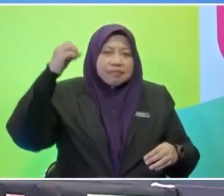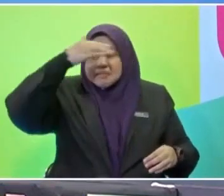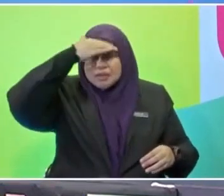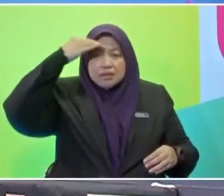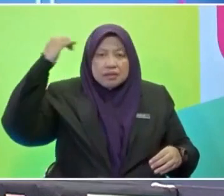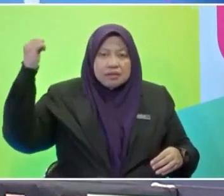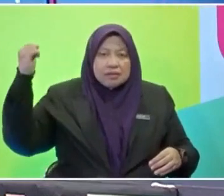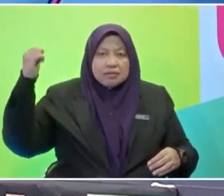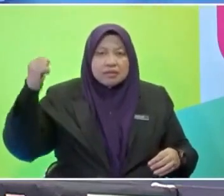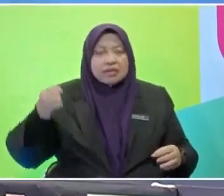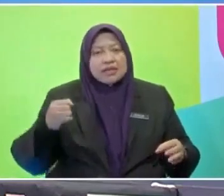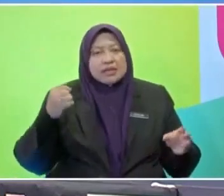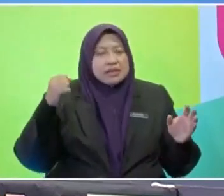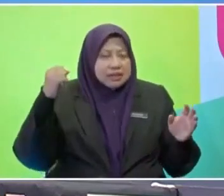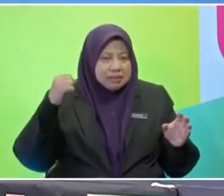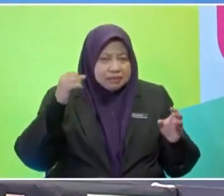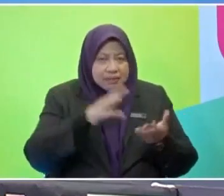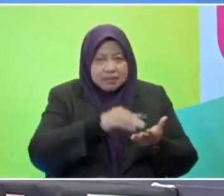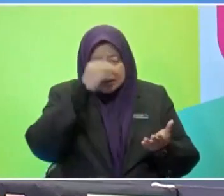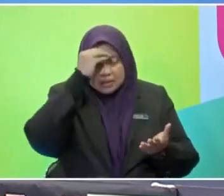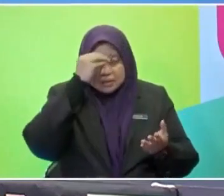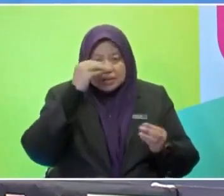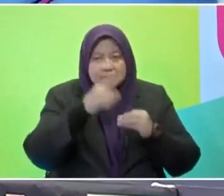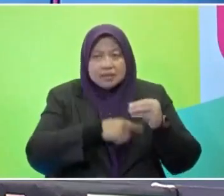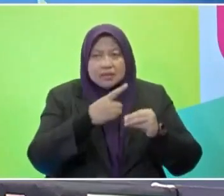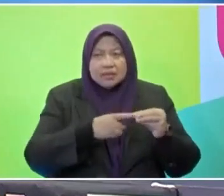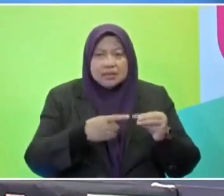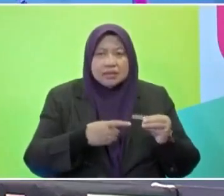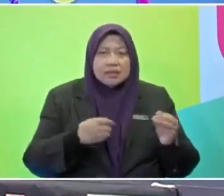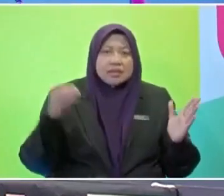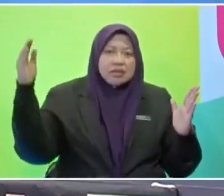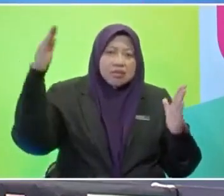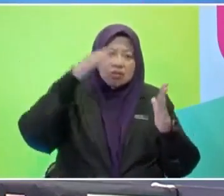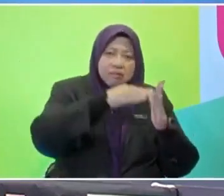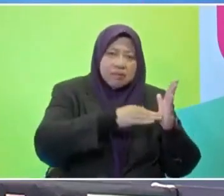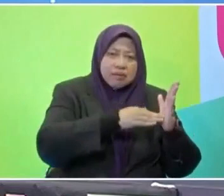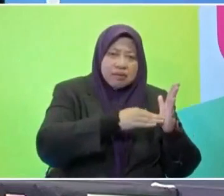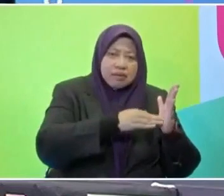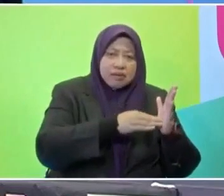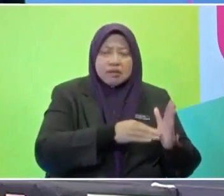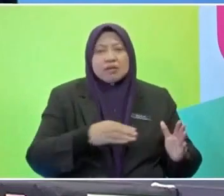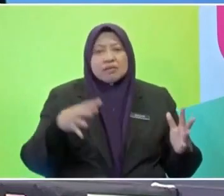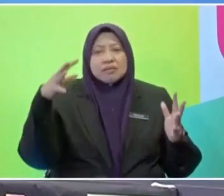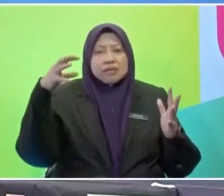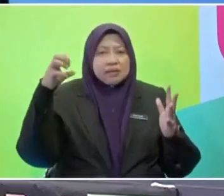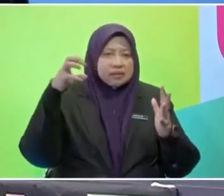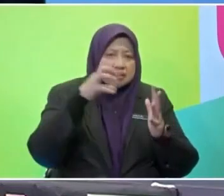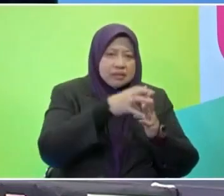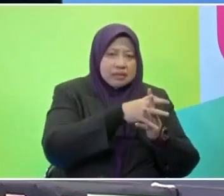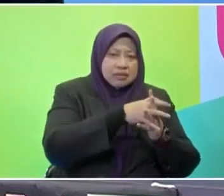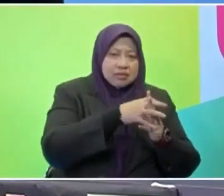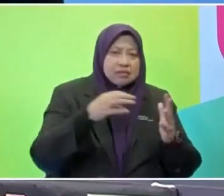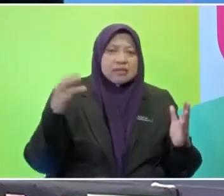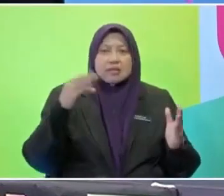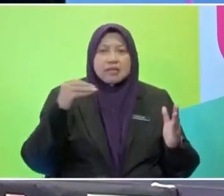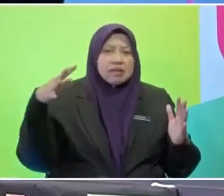the translucent, we learn about the transparent and opaque object. So what I have here, just to recap, so this, what